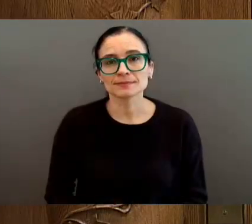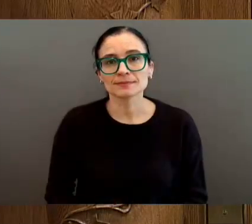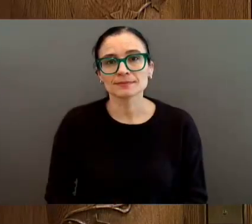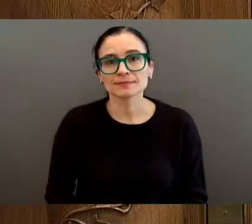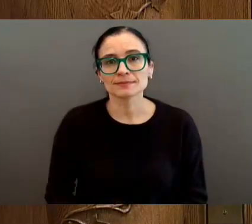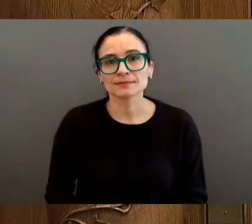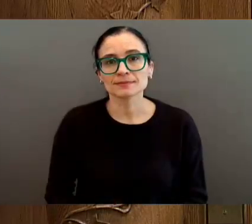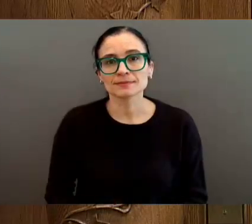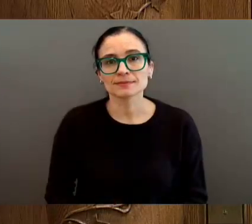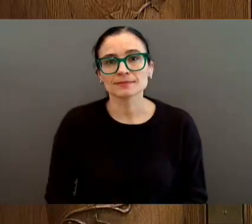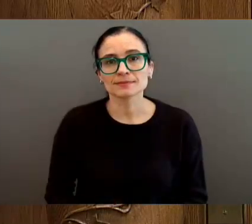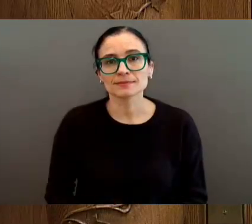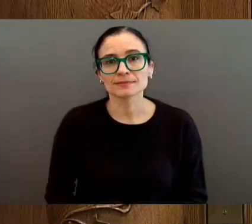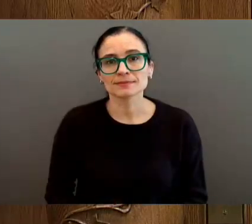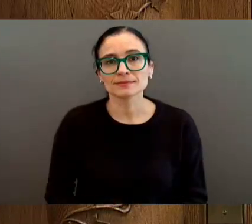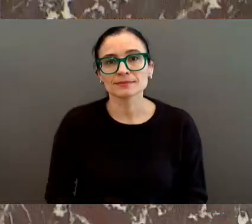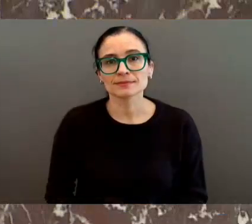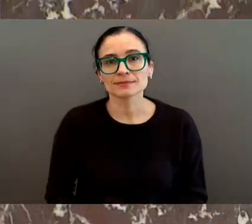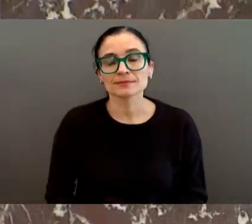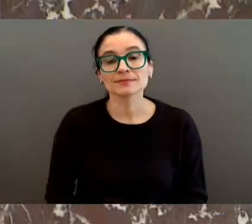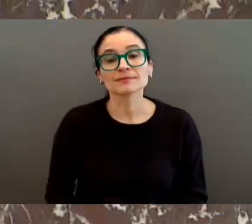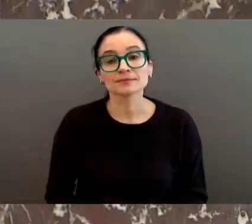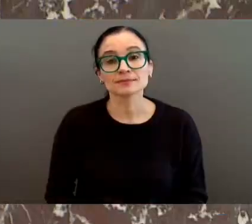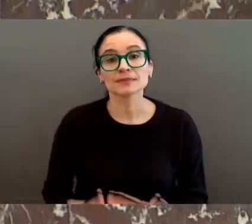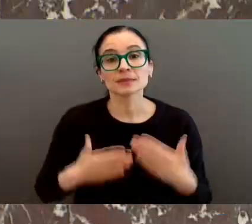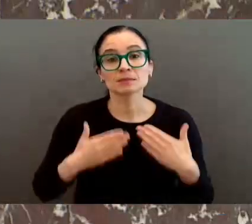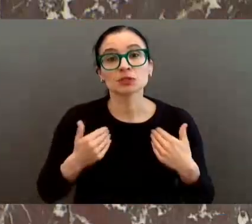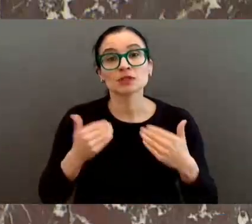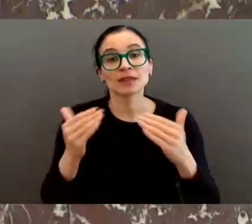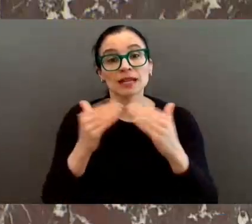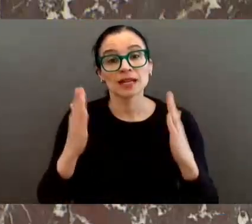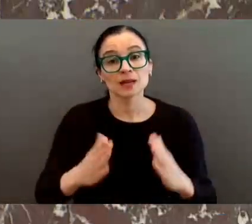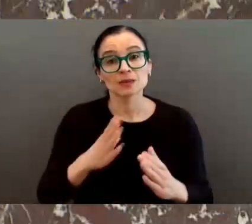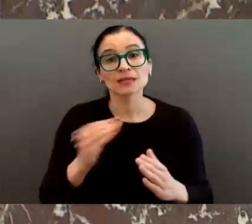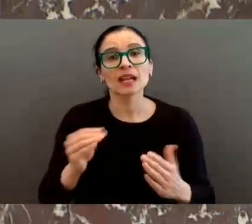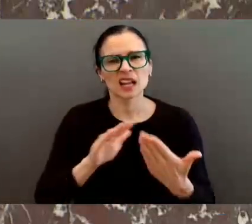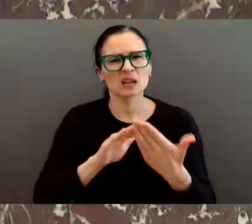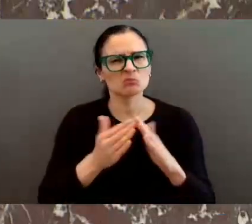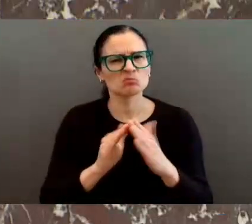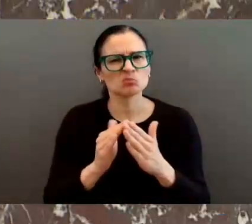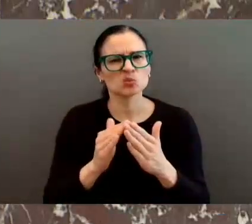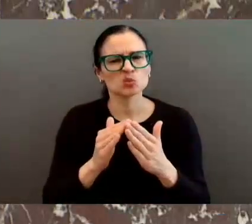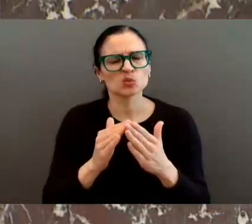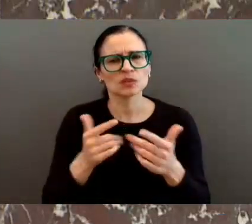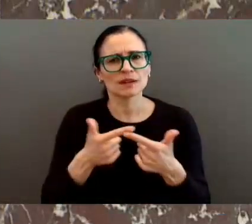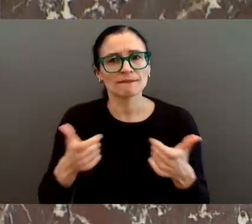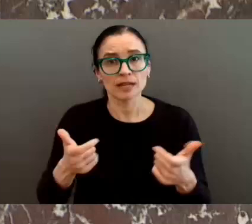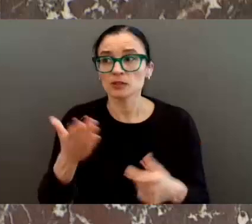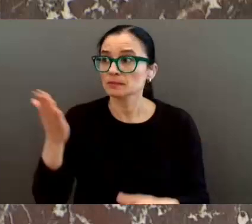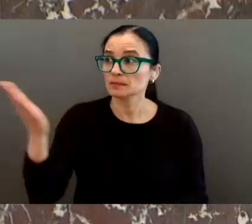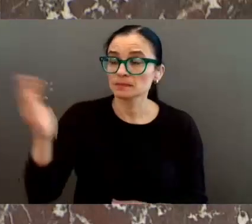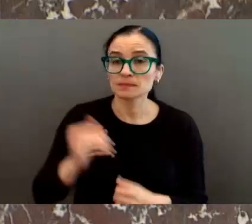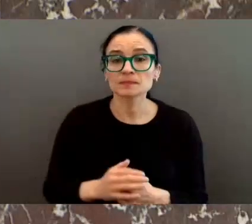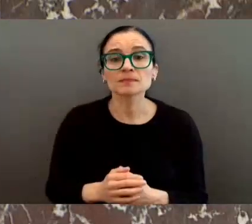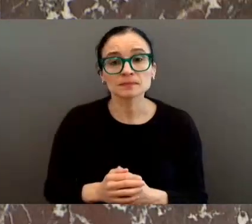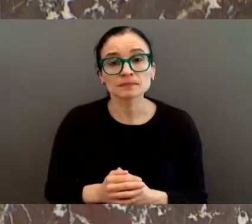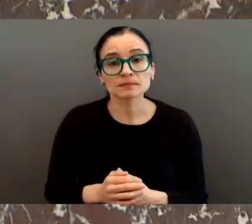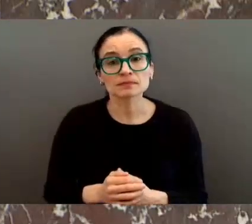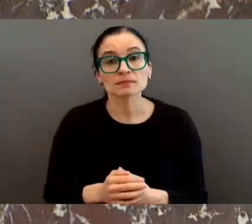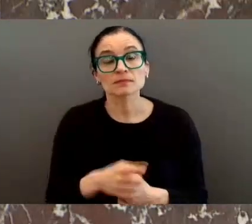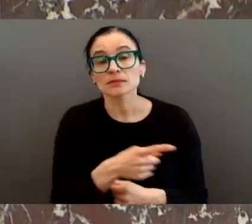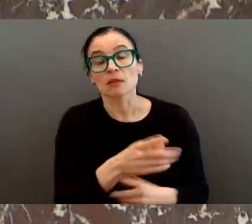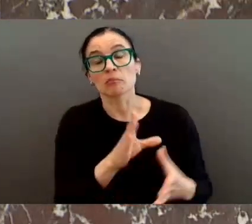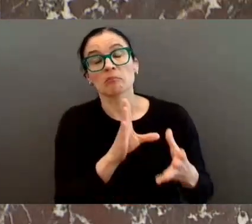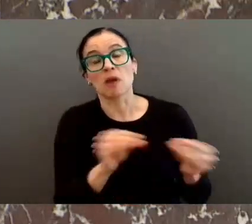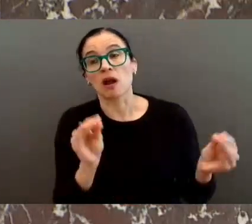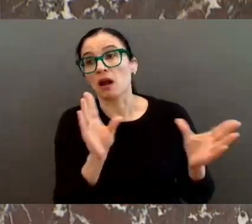Minister of Housing and Municipal Affairs. Thank you, Honourable Speaker. There was a lot in that rant that we just heard, Honourable Speaker.